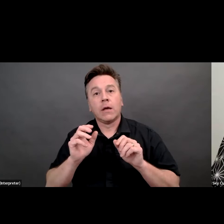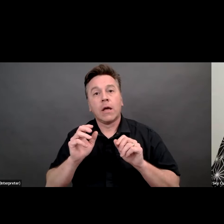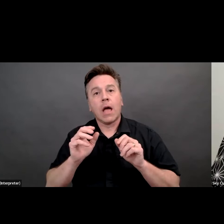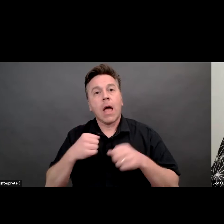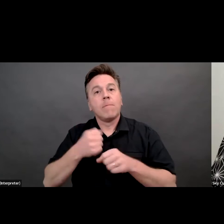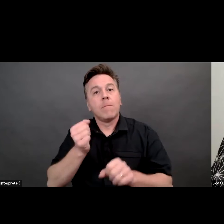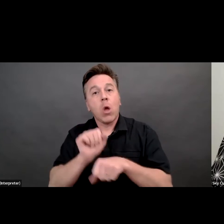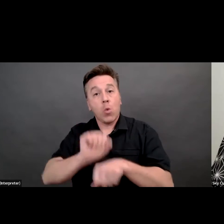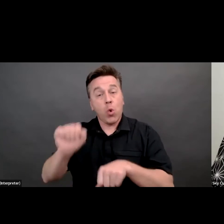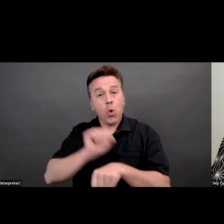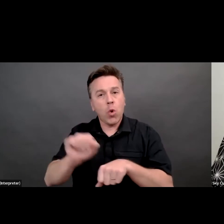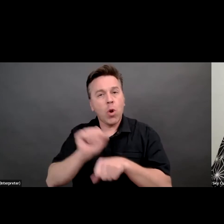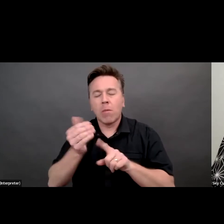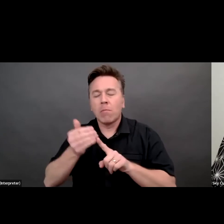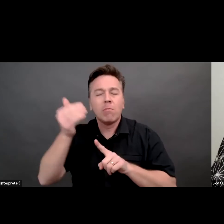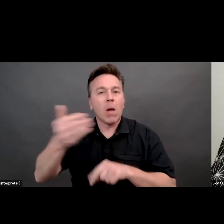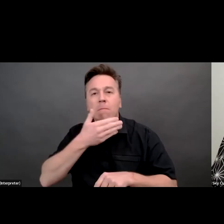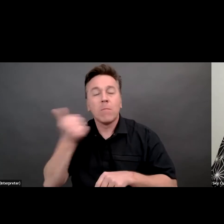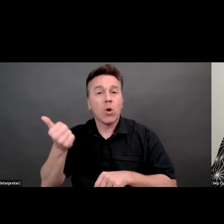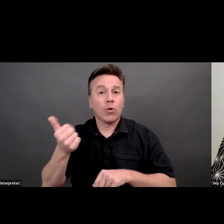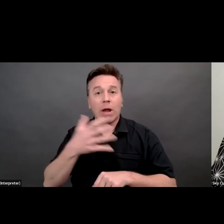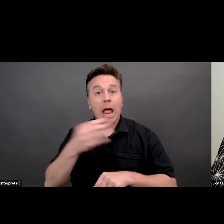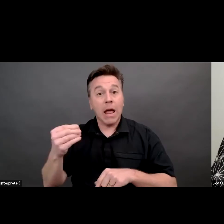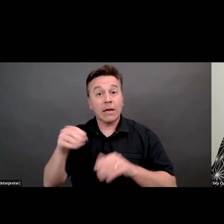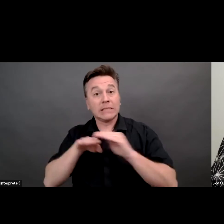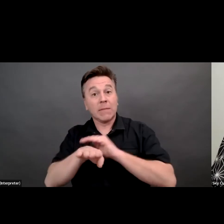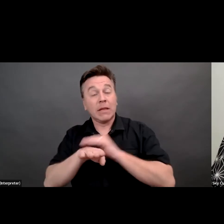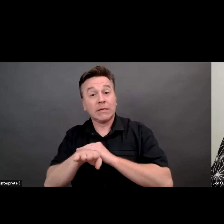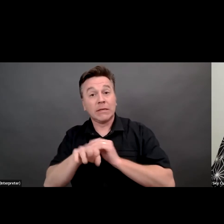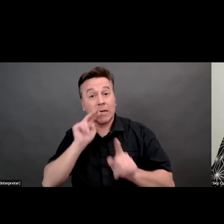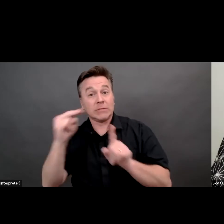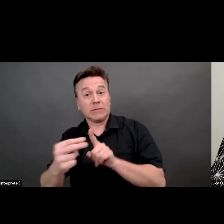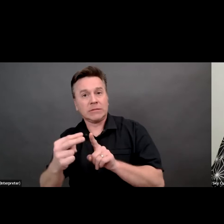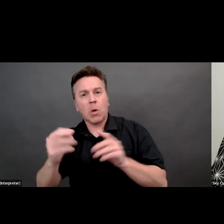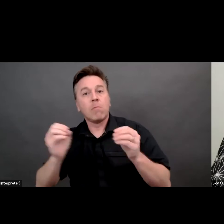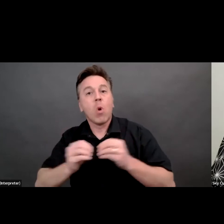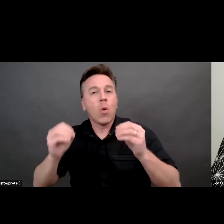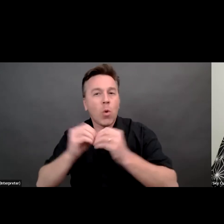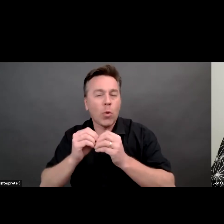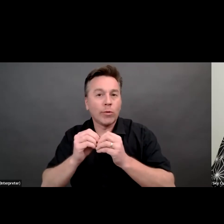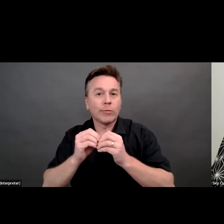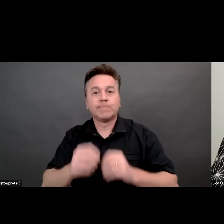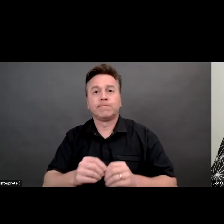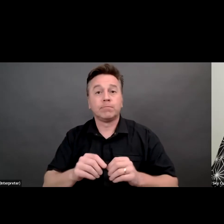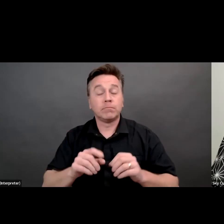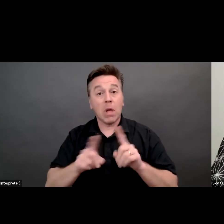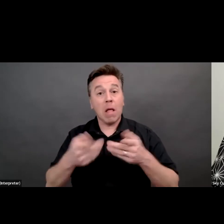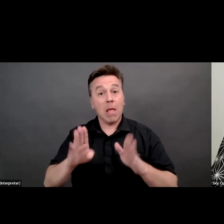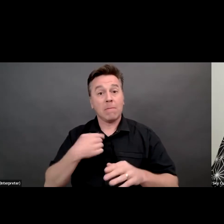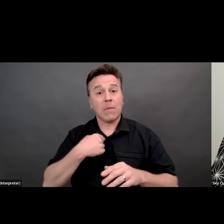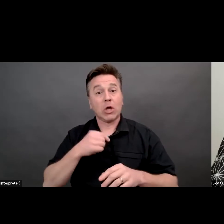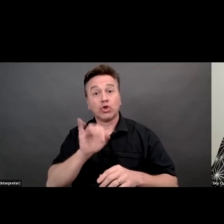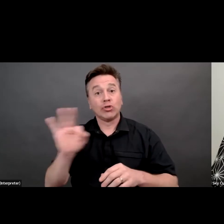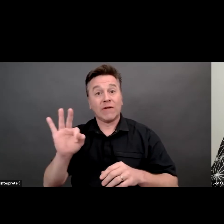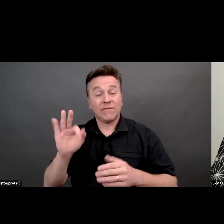that make the work so much better and also make the accessibility so much more. But I'll let